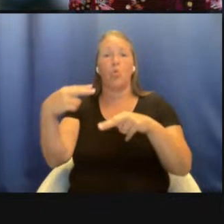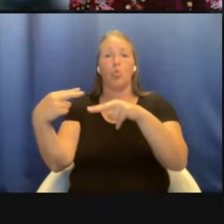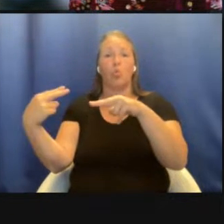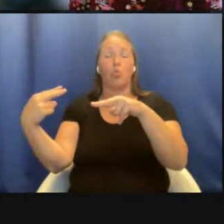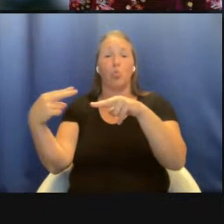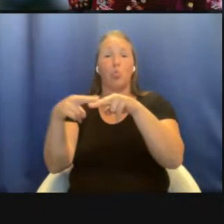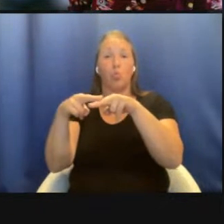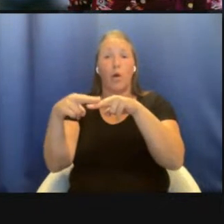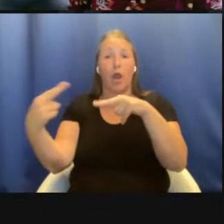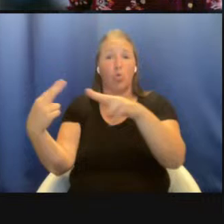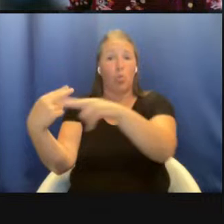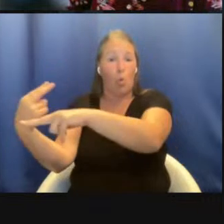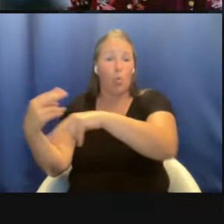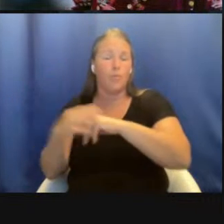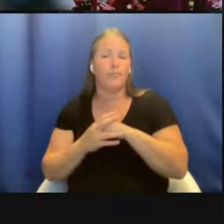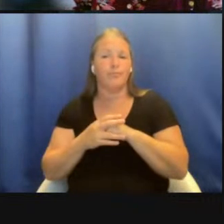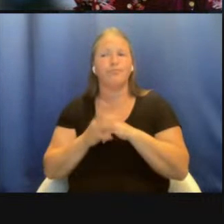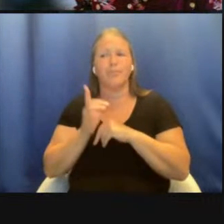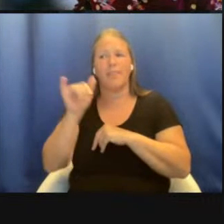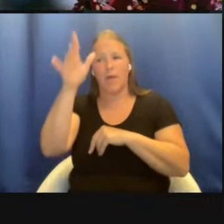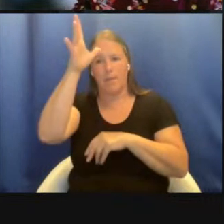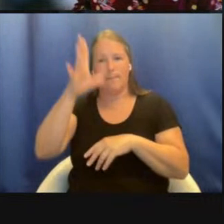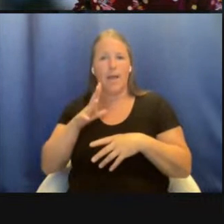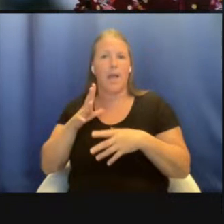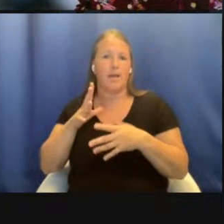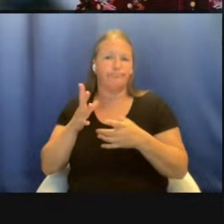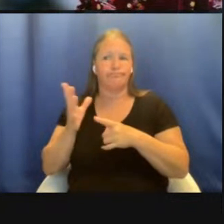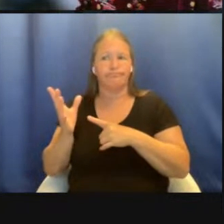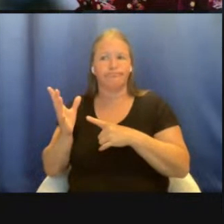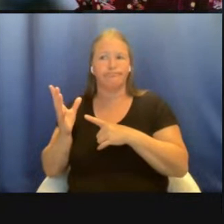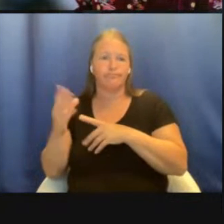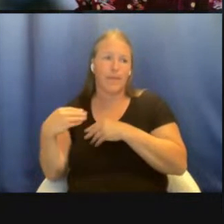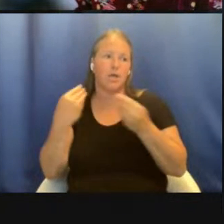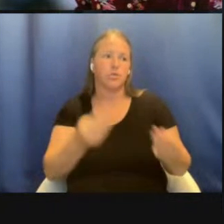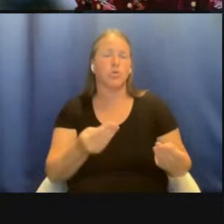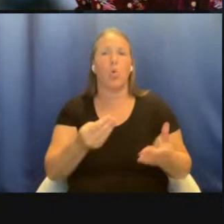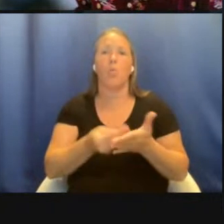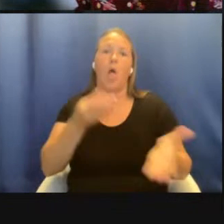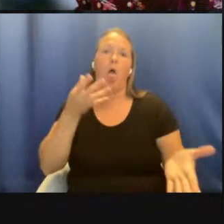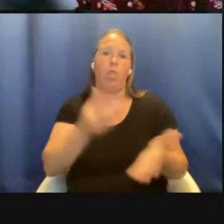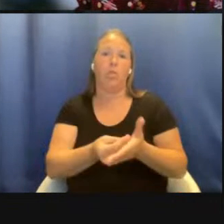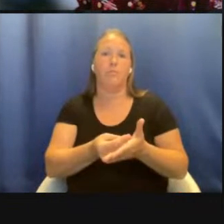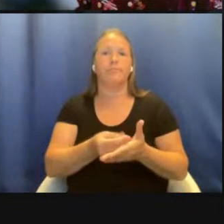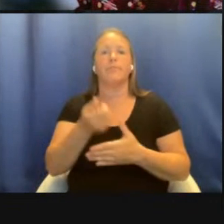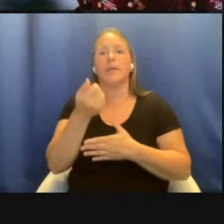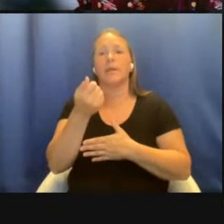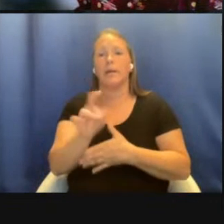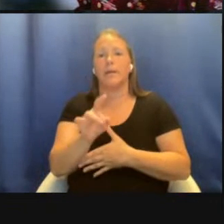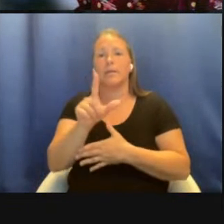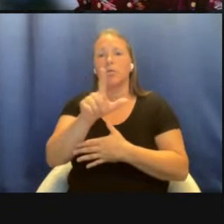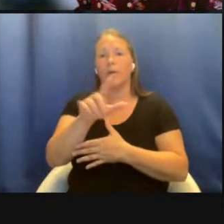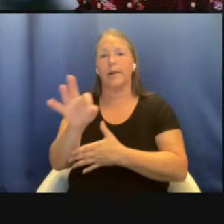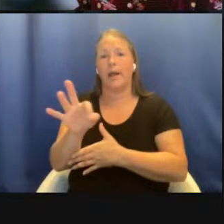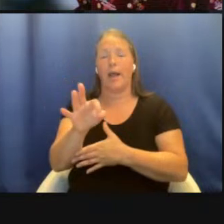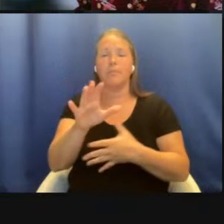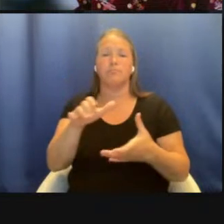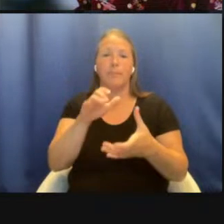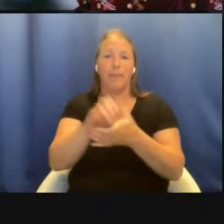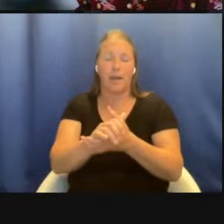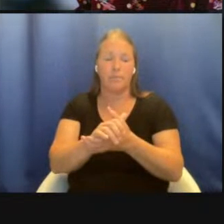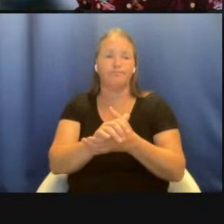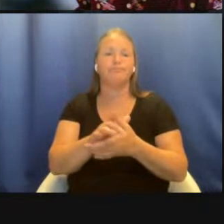pours to the orphan Susan May. In 1829, they in fact marry. Elizabeth writes, I quote, "The nephew of